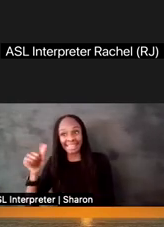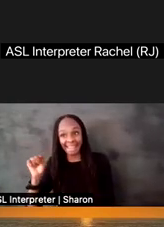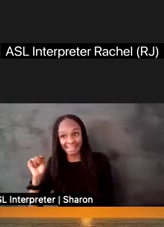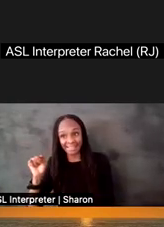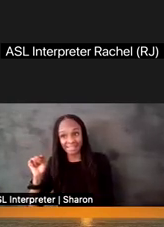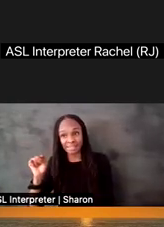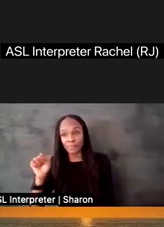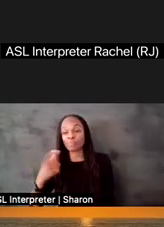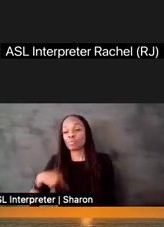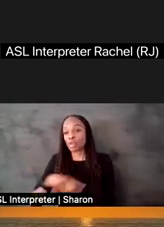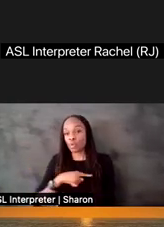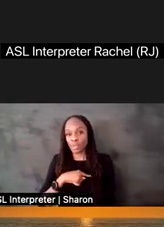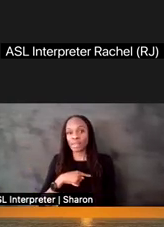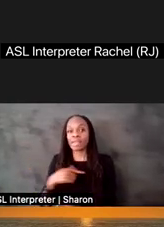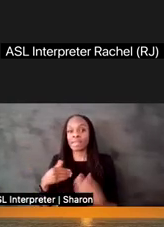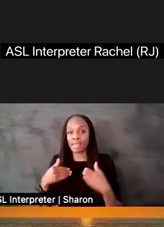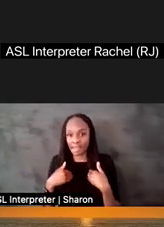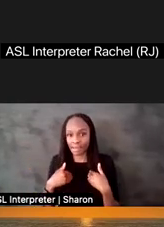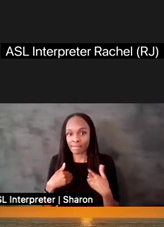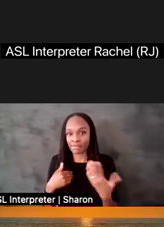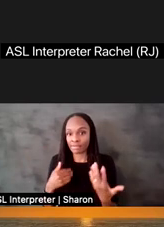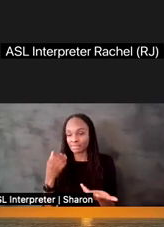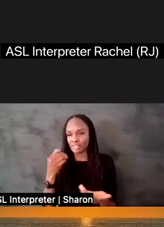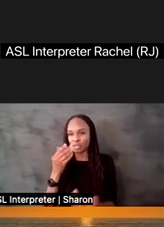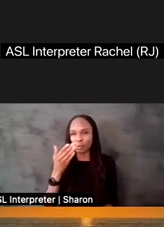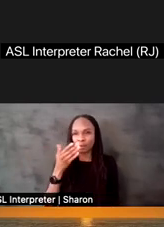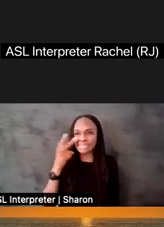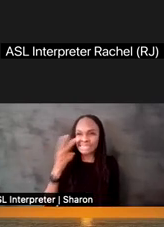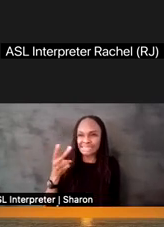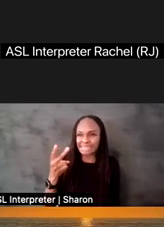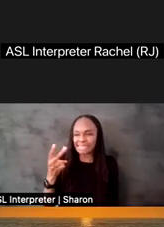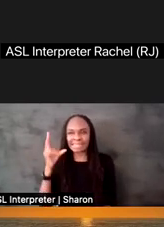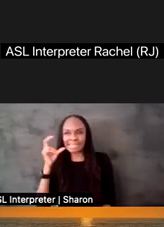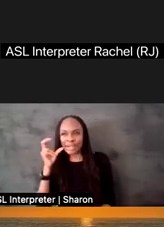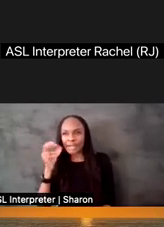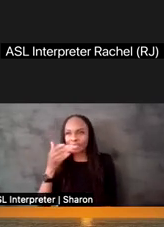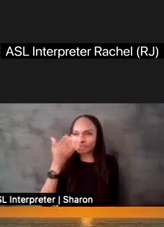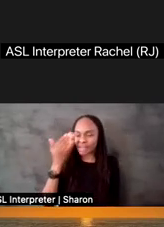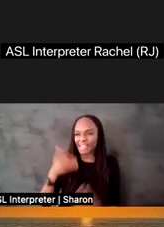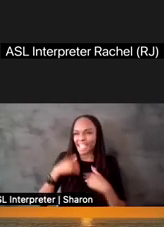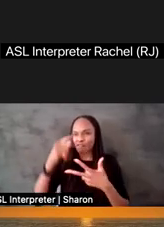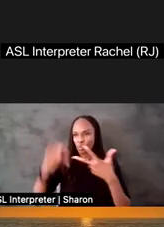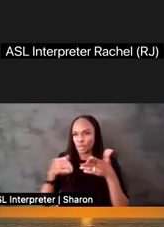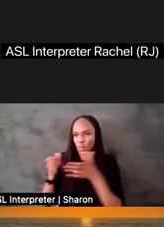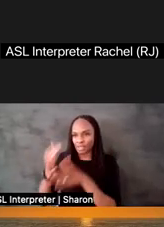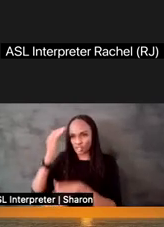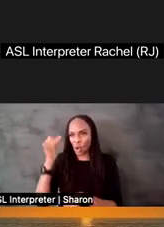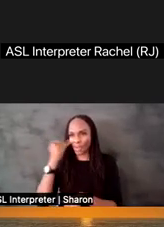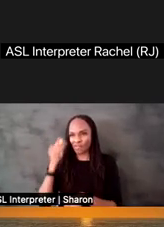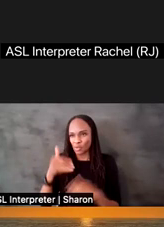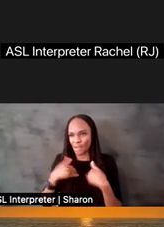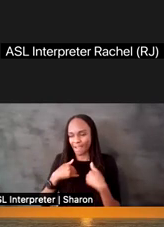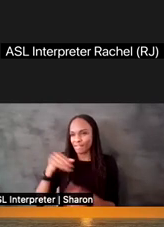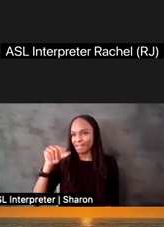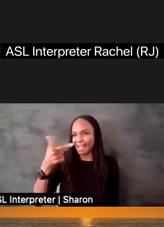have see it, hear it, smell it. So there's 3 different ways to tell if you do have a gas leak. We always want to